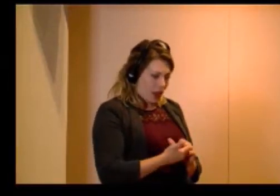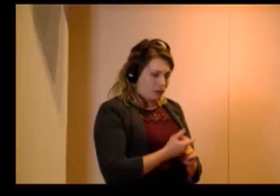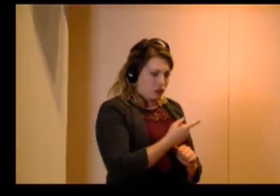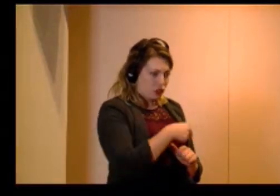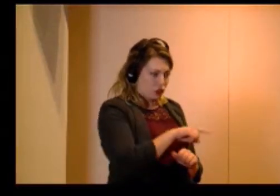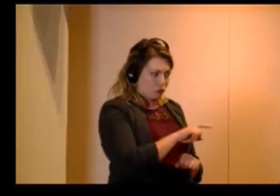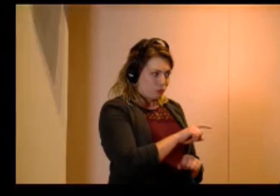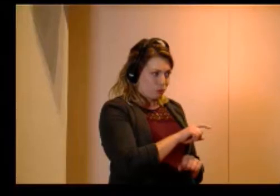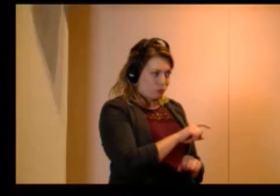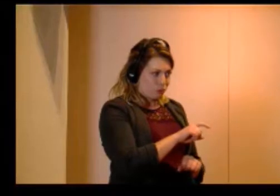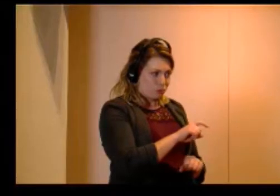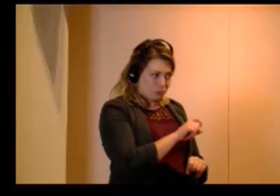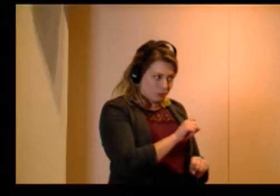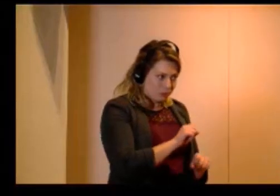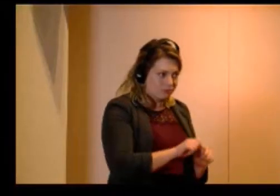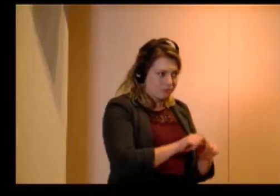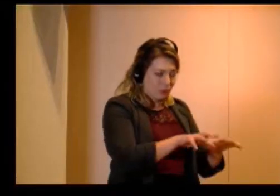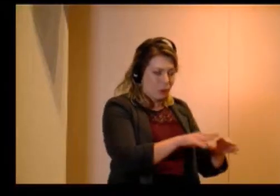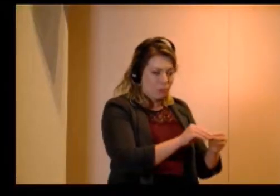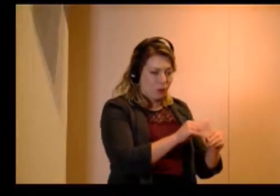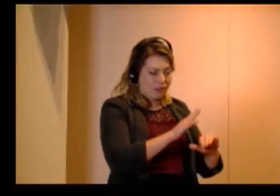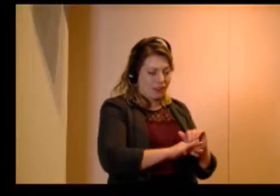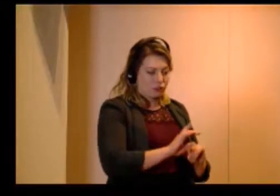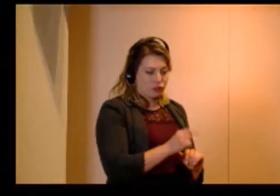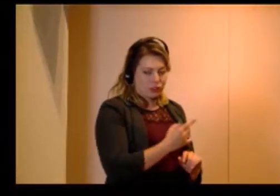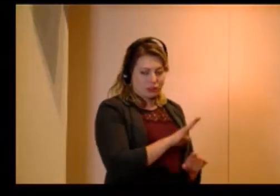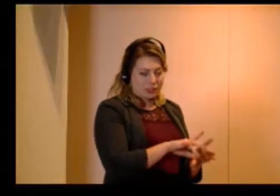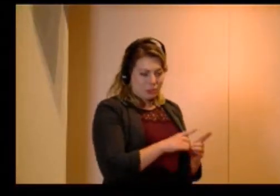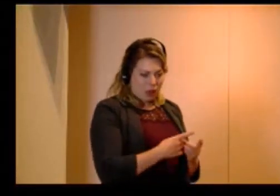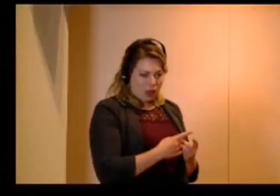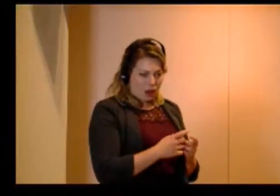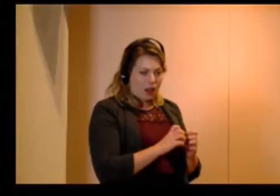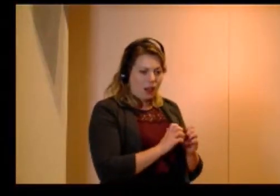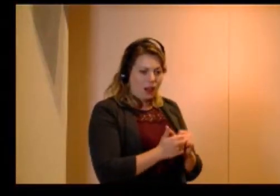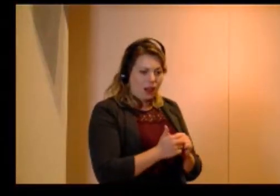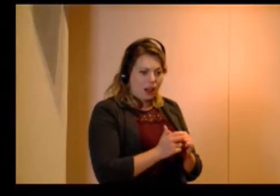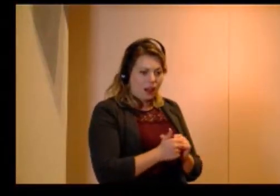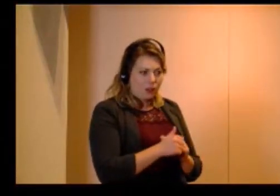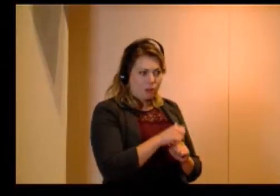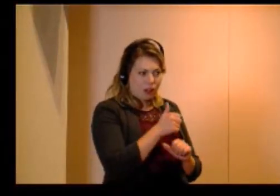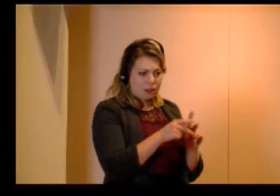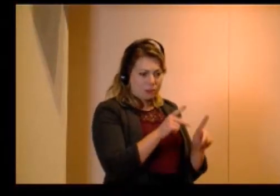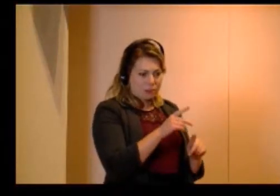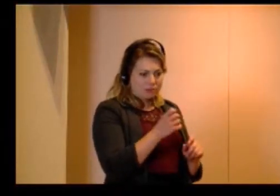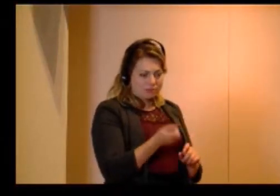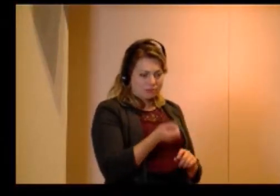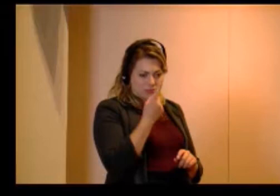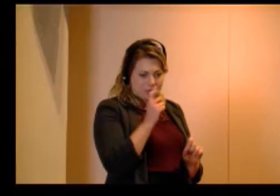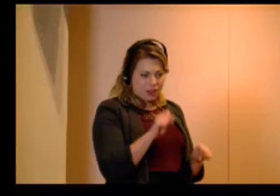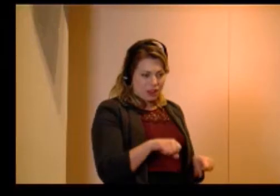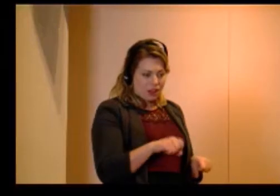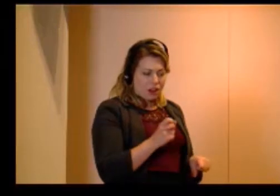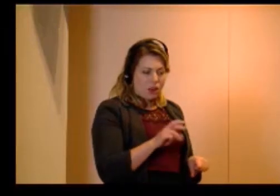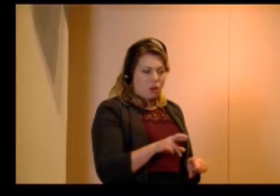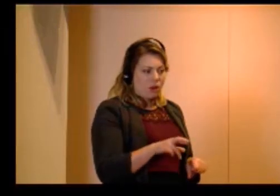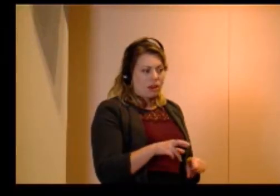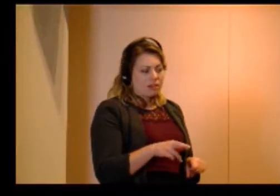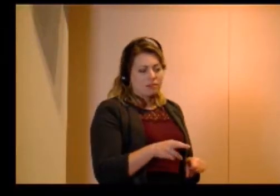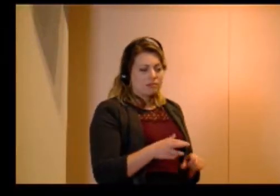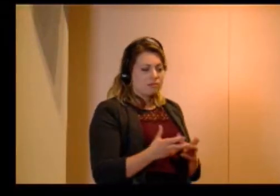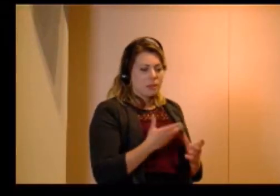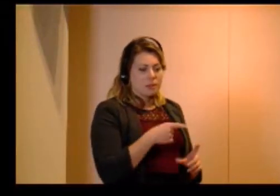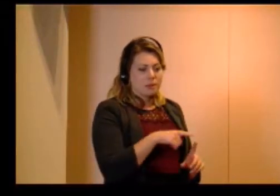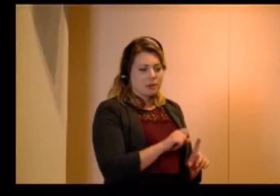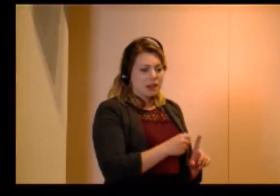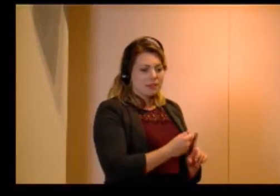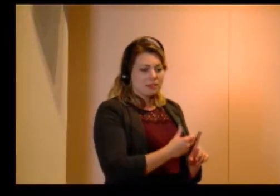beyond your kind of department, or how do you make sure that other people understand it? Or maybe if each one of you can kind of talk